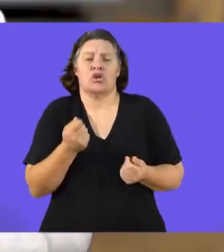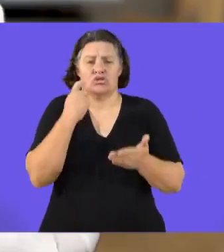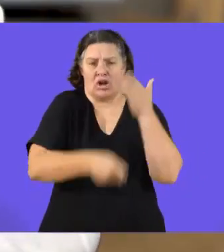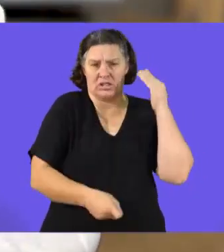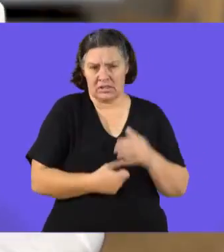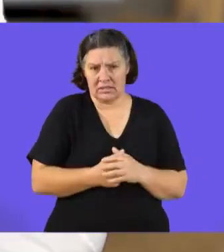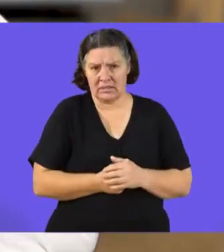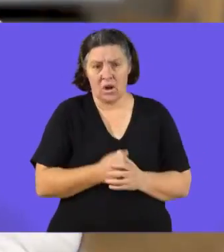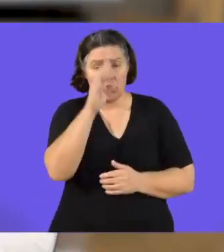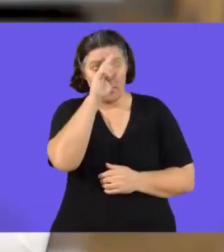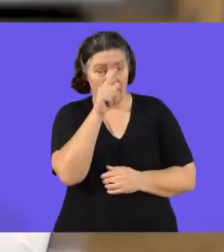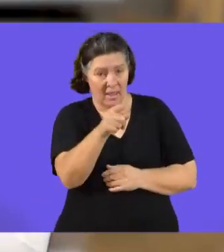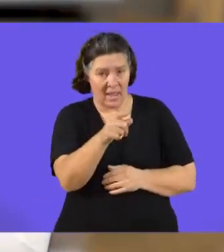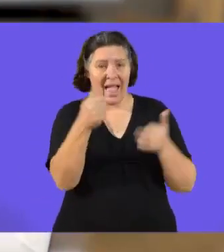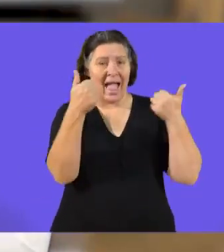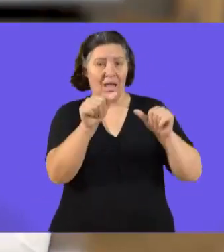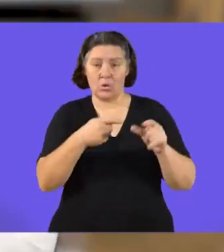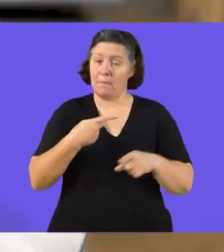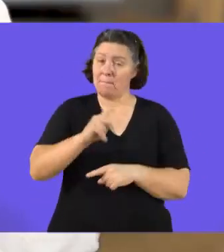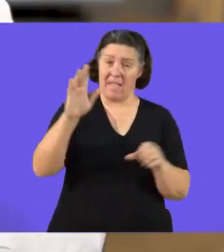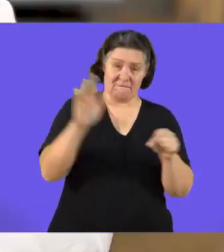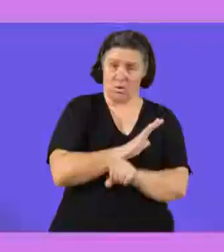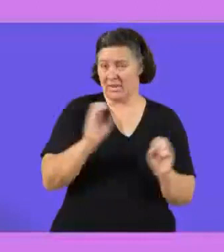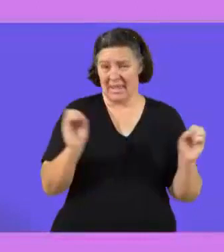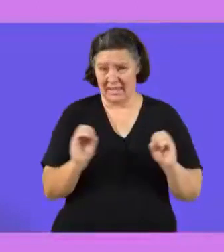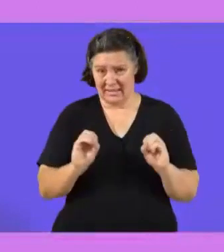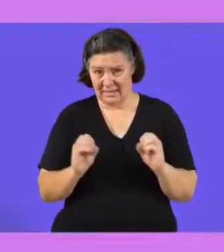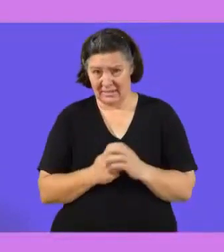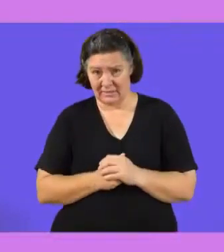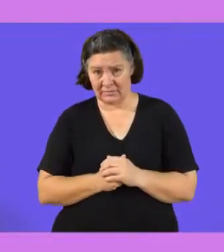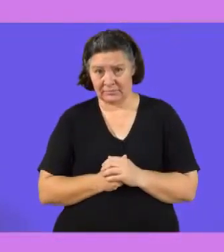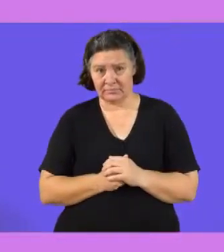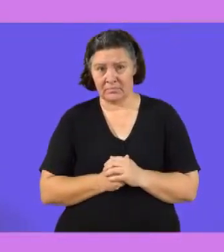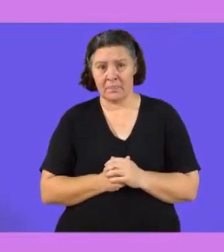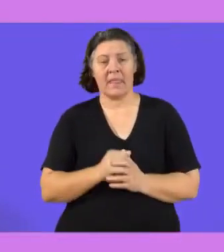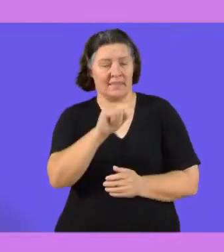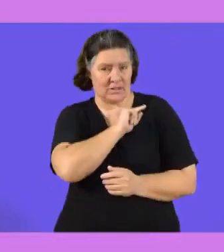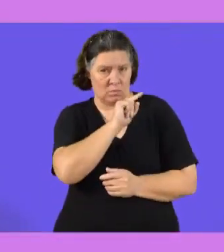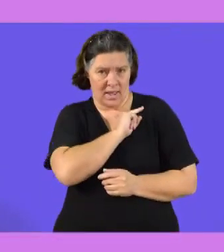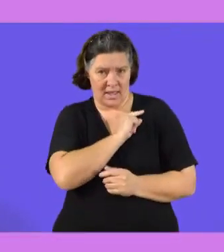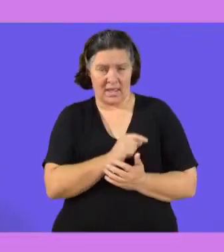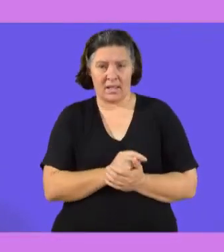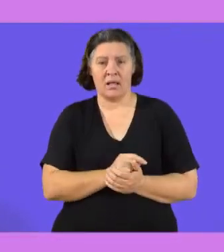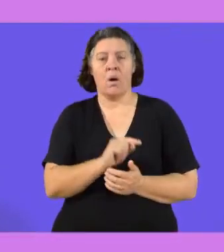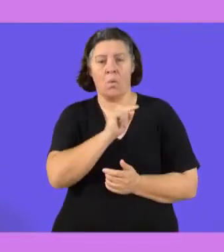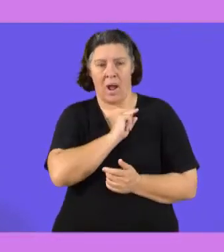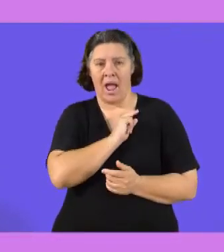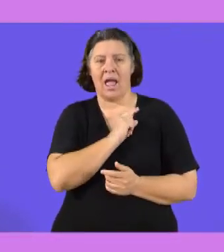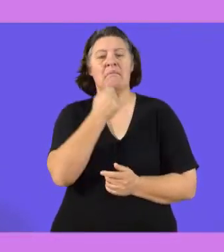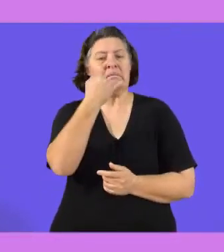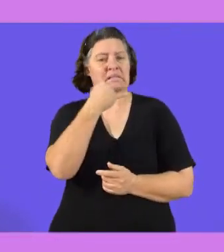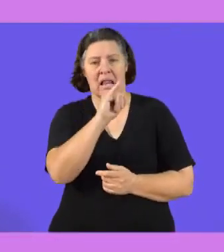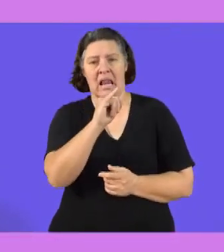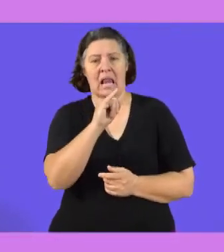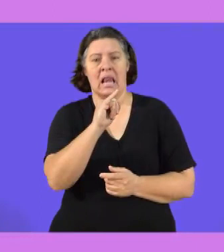Remember, this account was not settled in full. Okay, so that's the why part of it. They still owed money. And on what amount